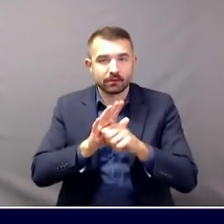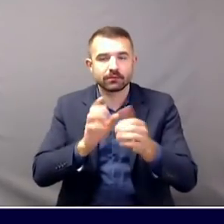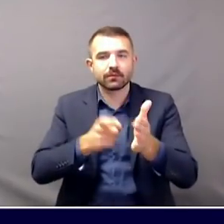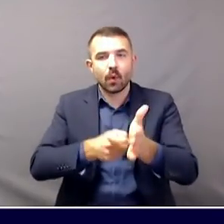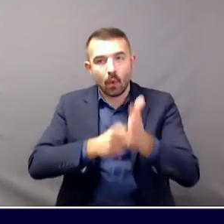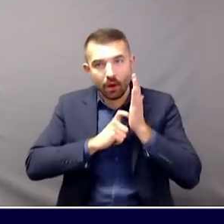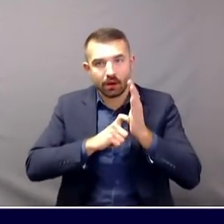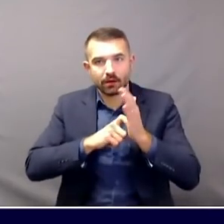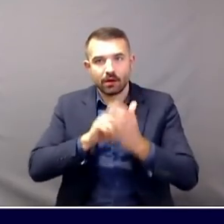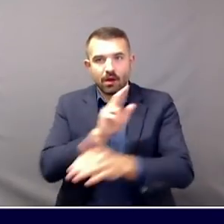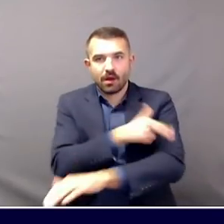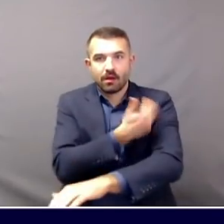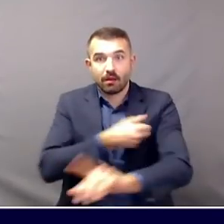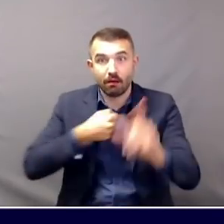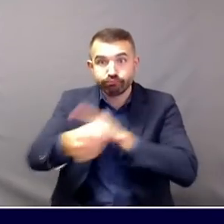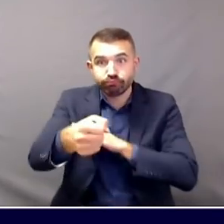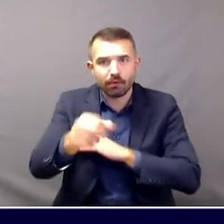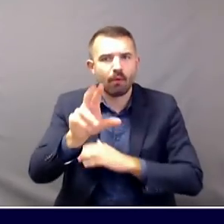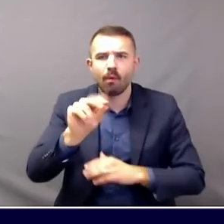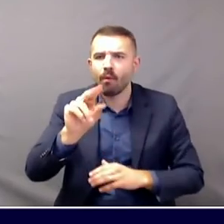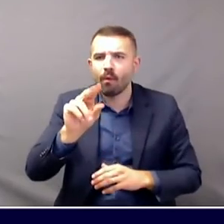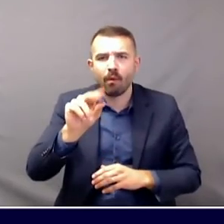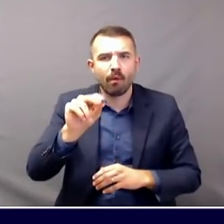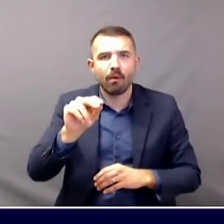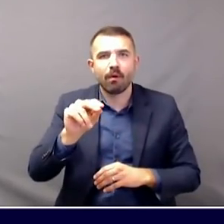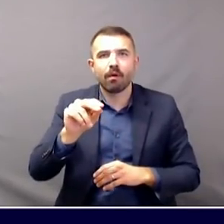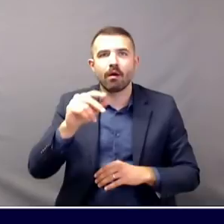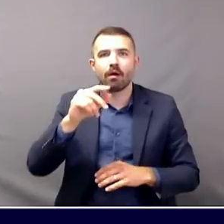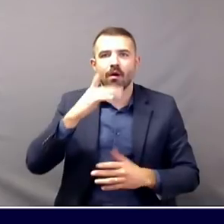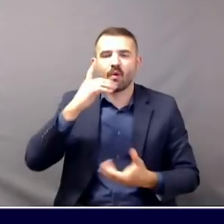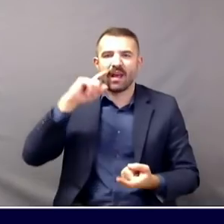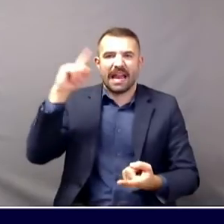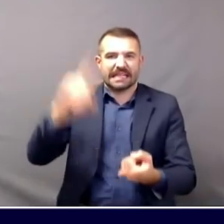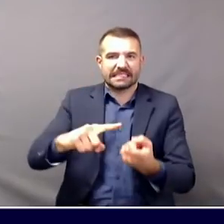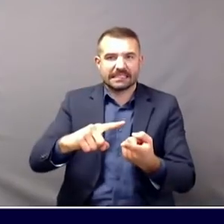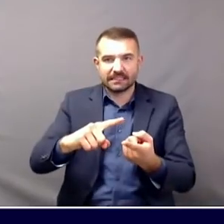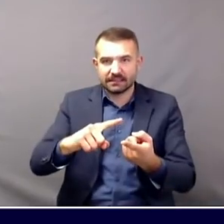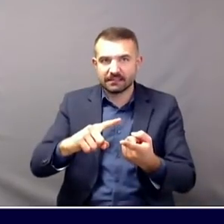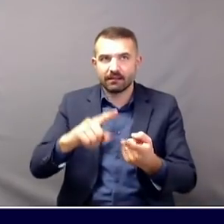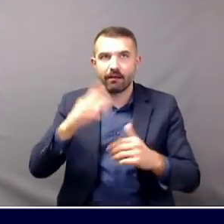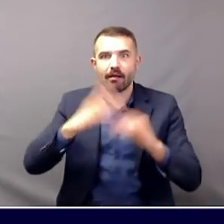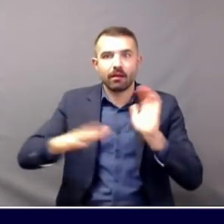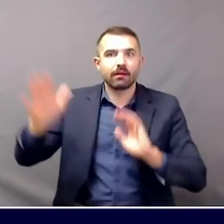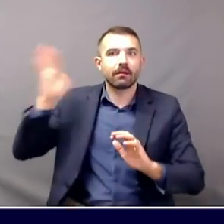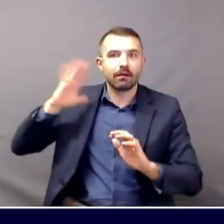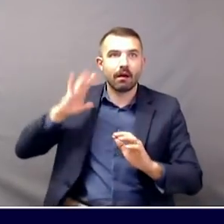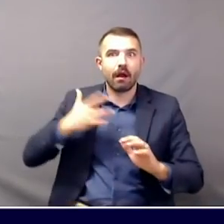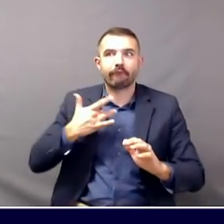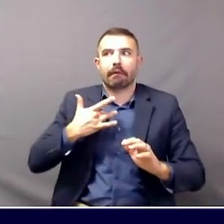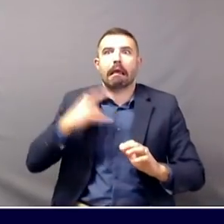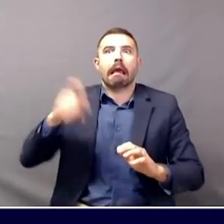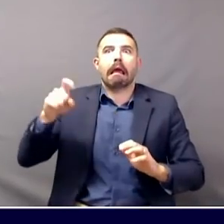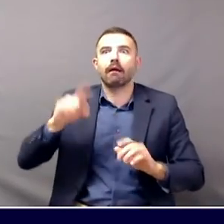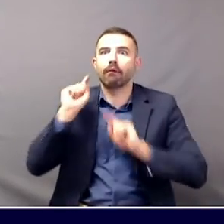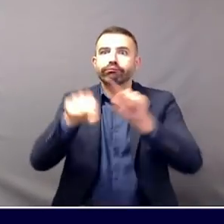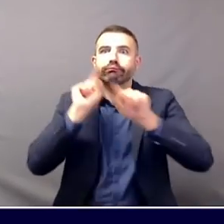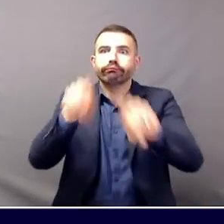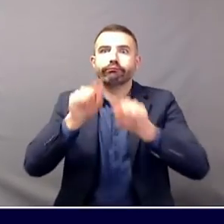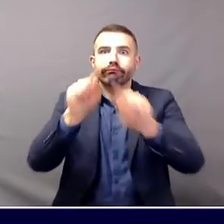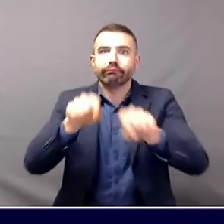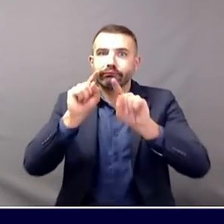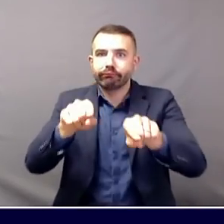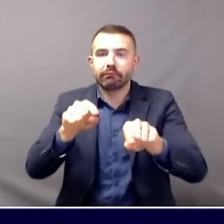hospitalized at the same rates they were earlier in the pandemic. The fact that our numbers are climbing is suggestive that there is just so much more transmission